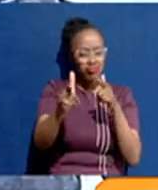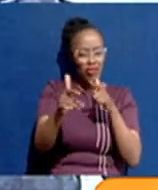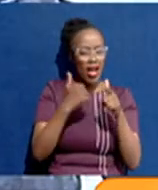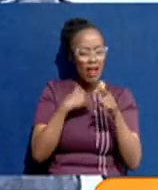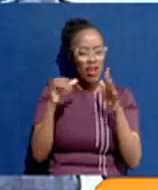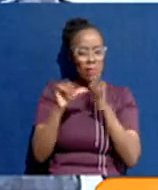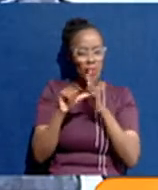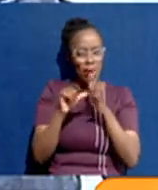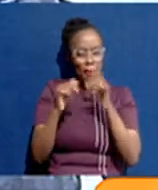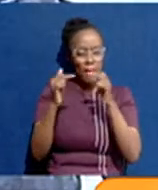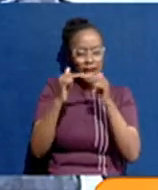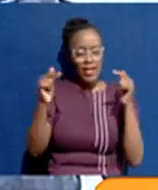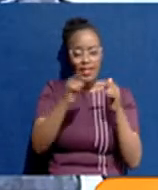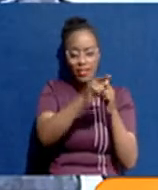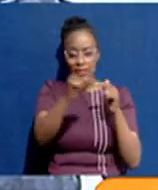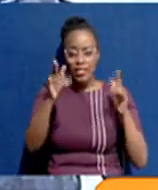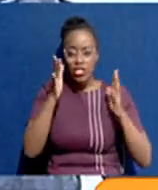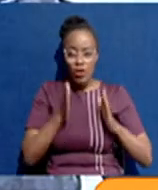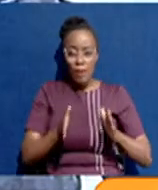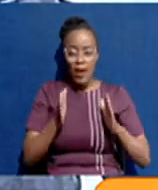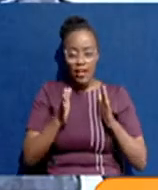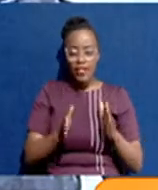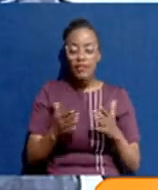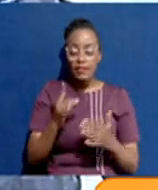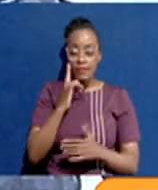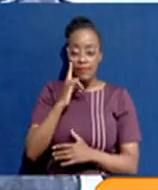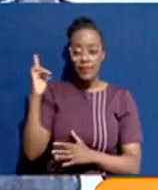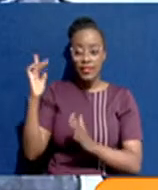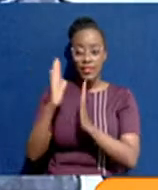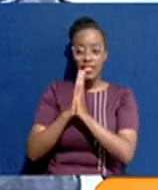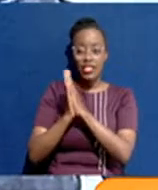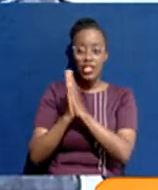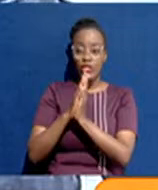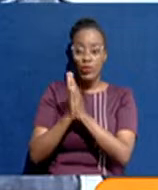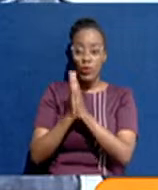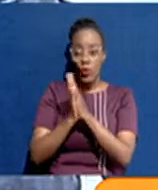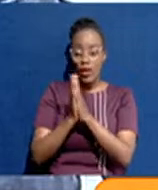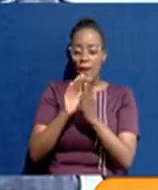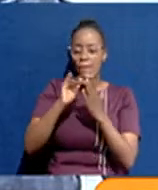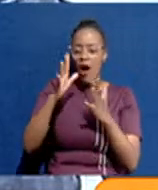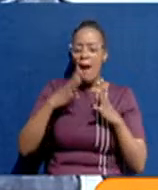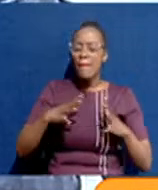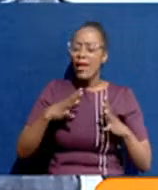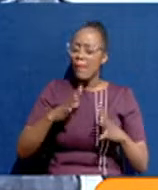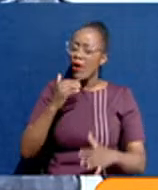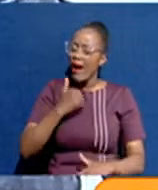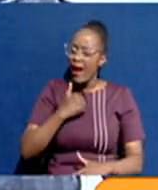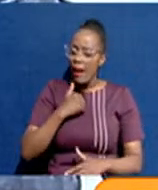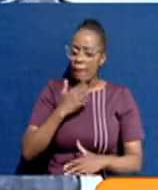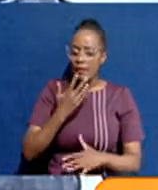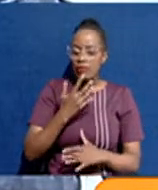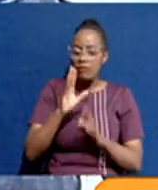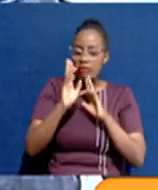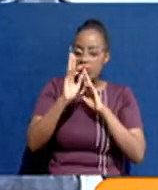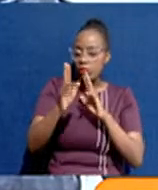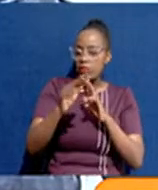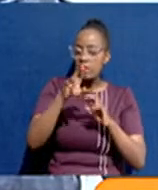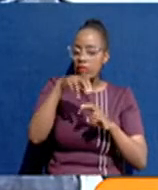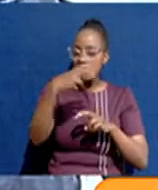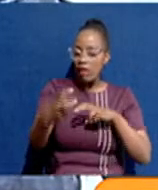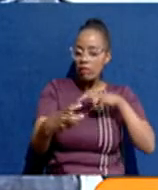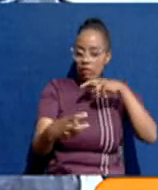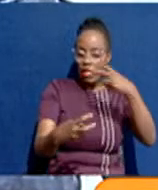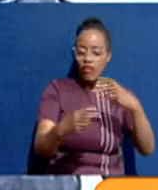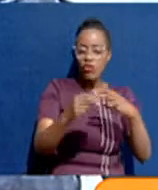atrocities against humanity. As our very own Stephen Latour reports, more deaths have been reported today as more pressure piles for the